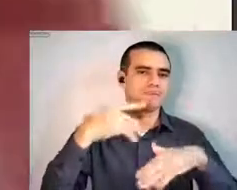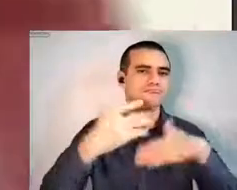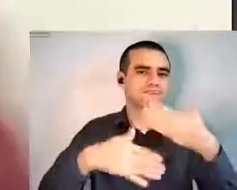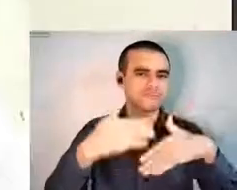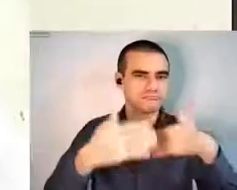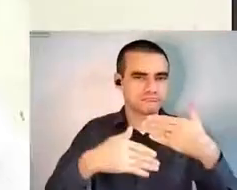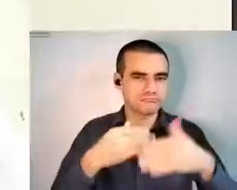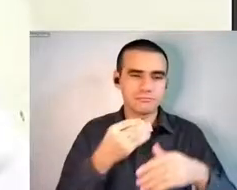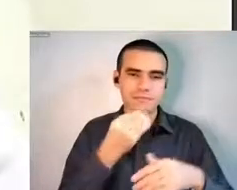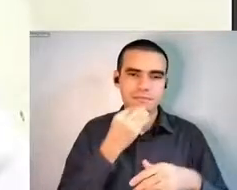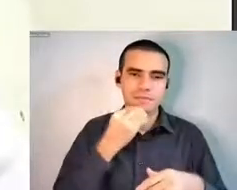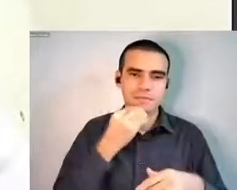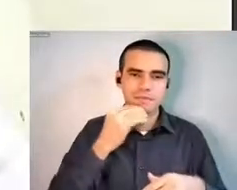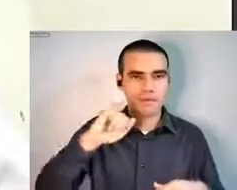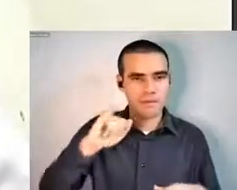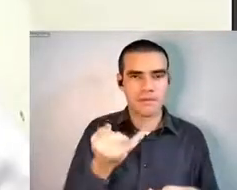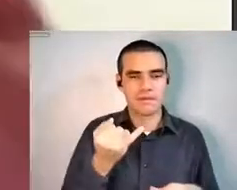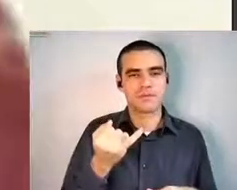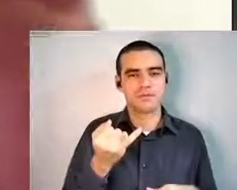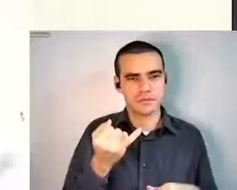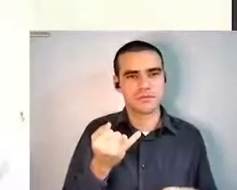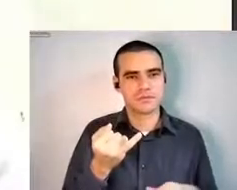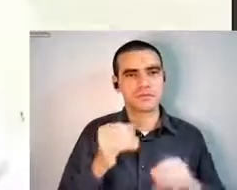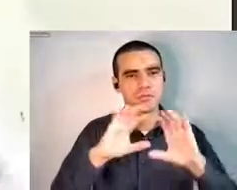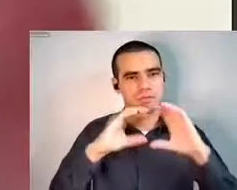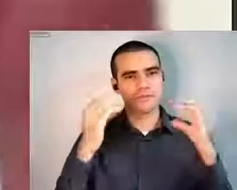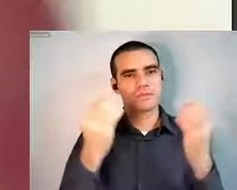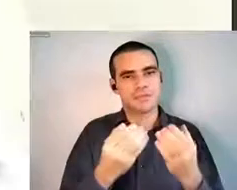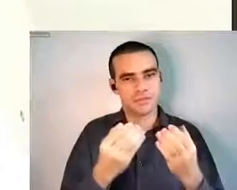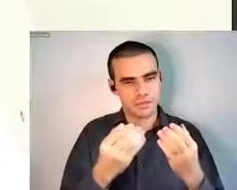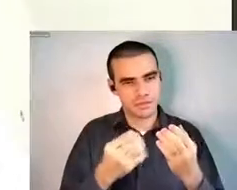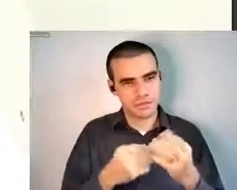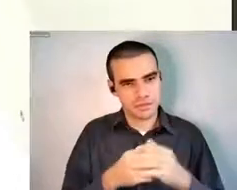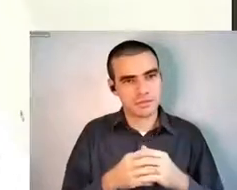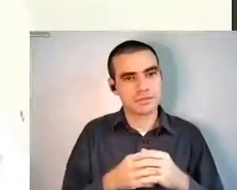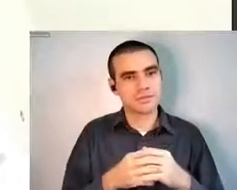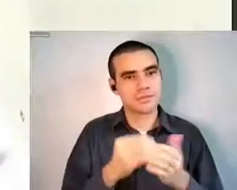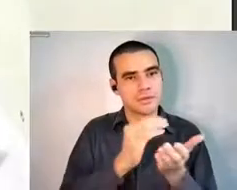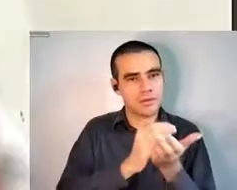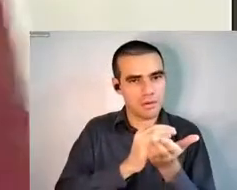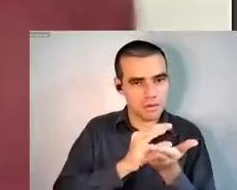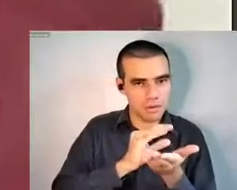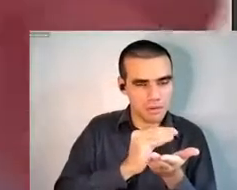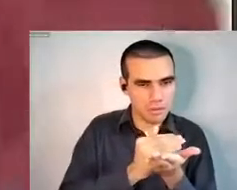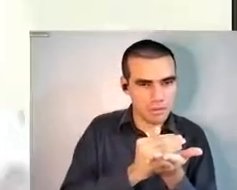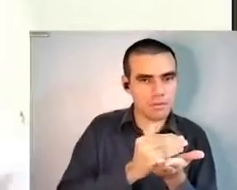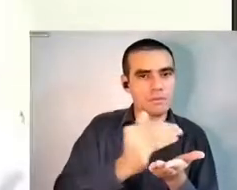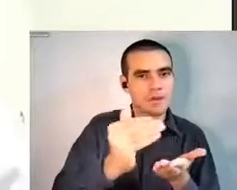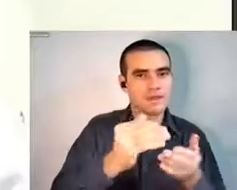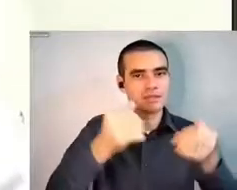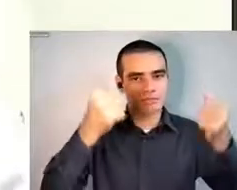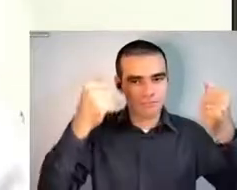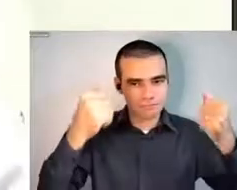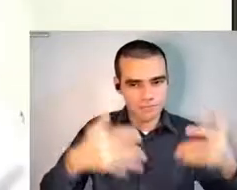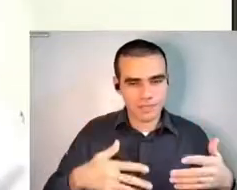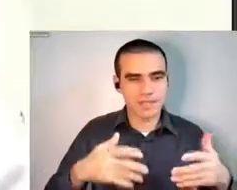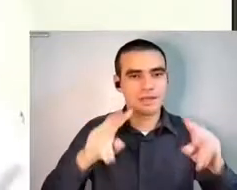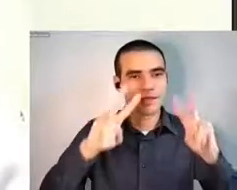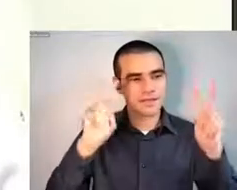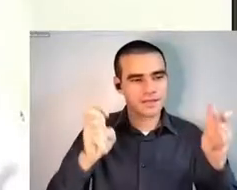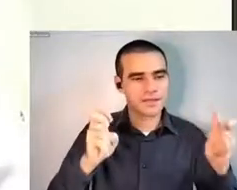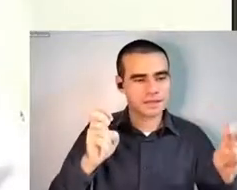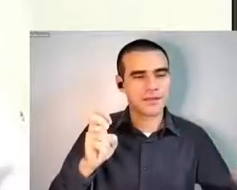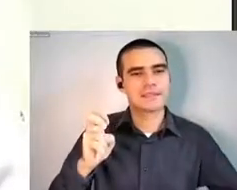a potential of adding value to Brazil and to local communities. So I would like to